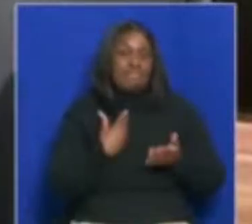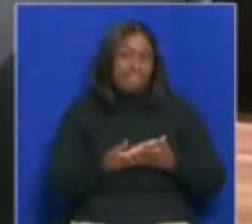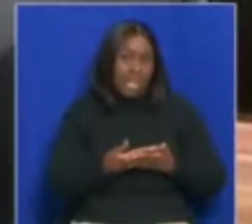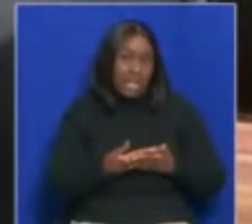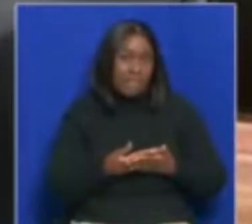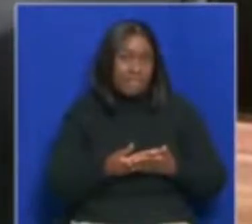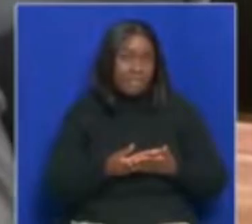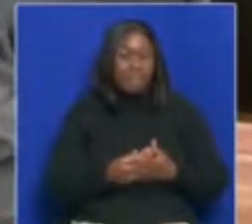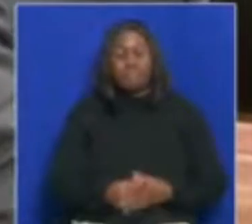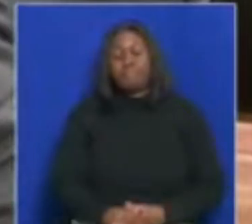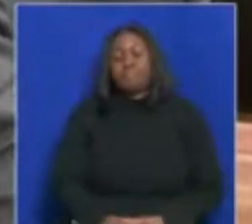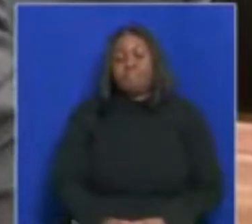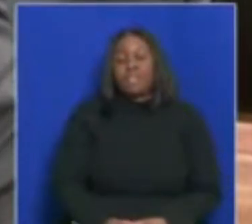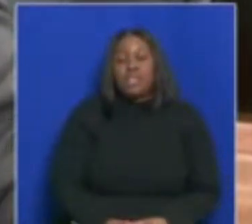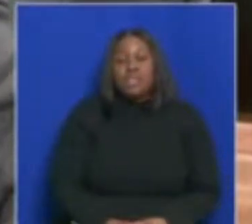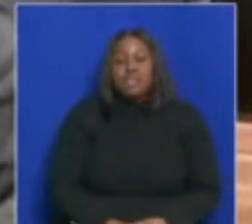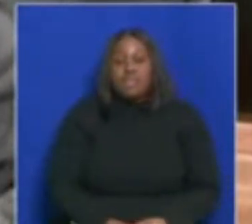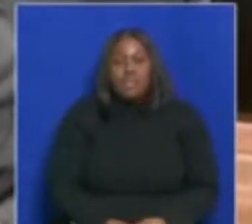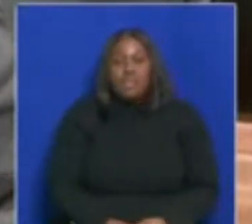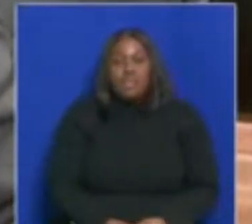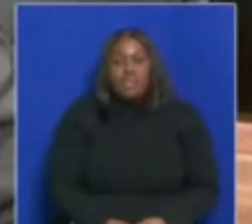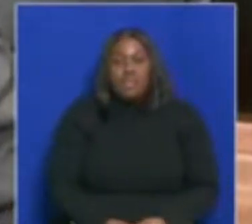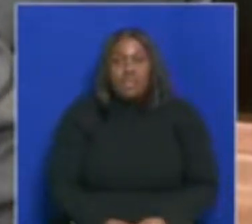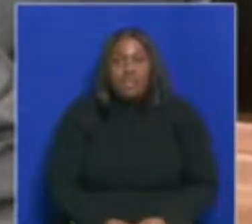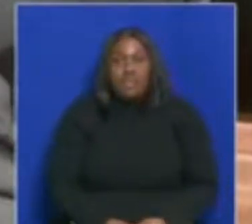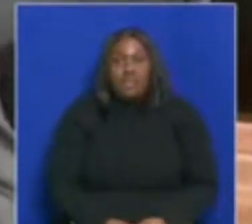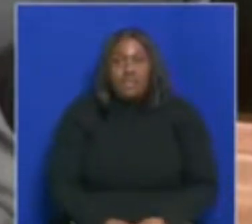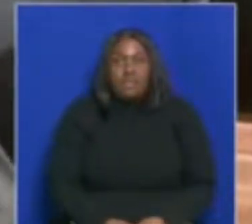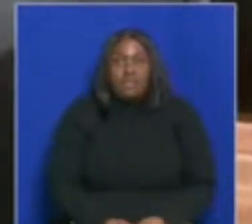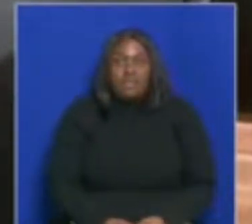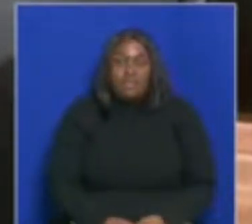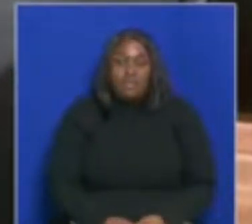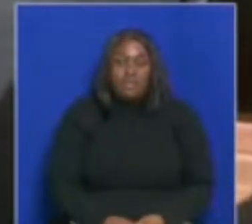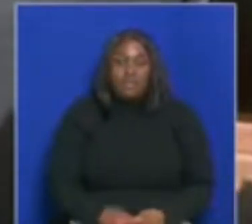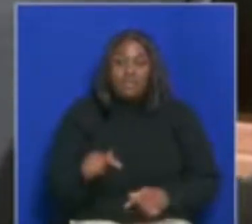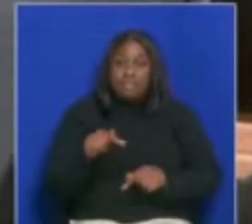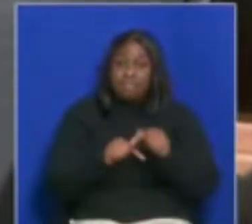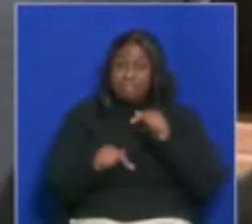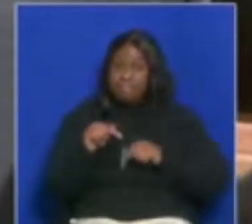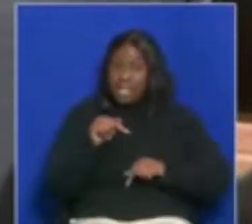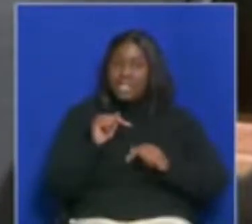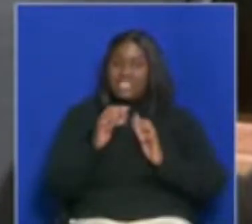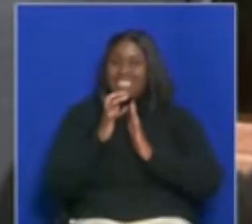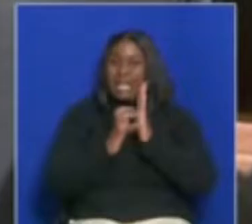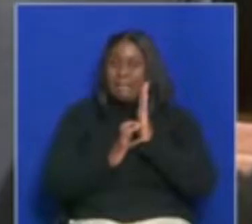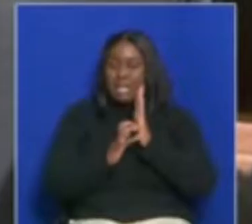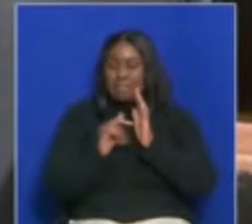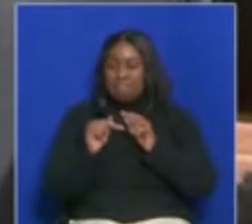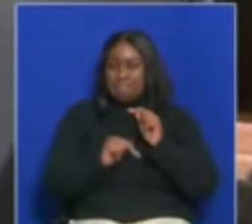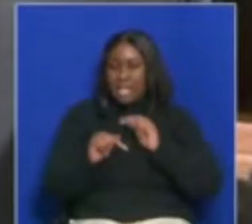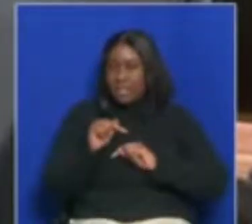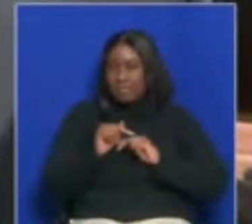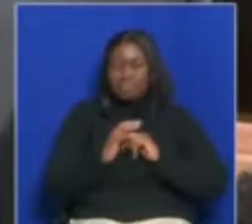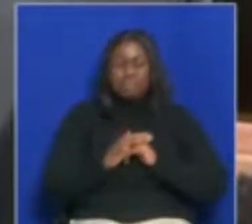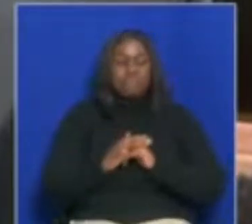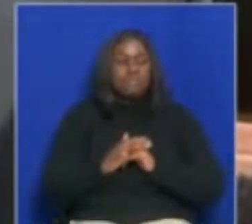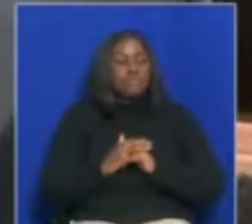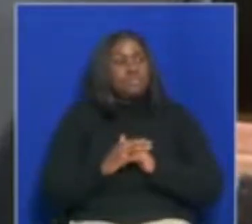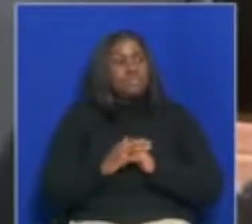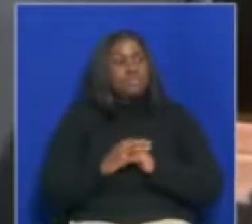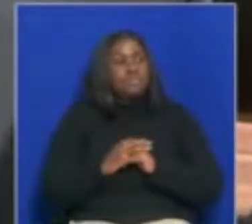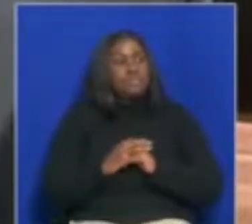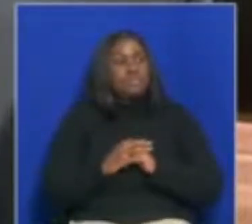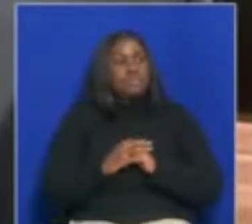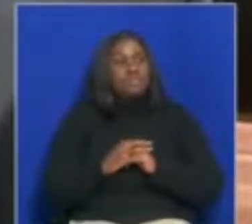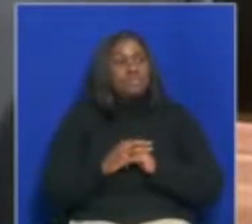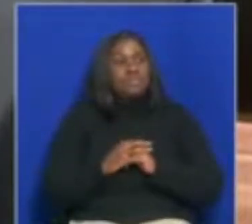But maybe if we can go back to the statement, because I mean, you've sketched out